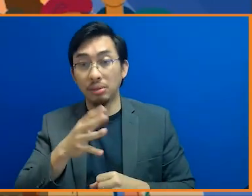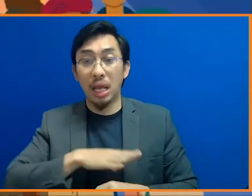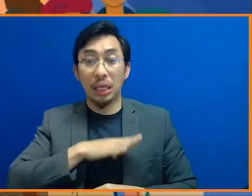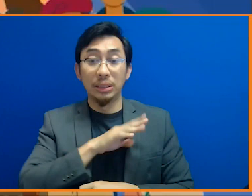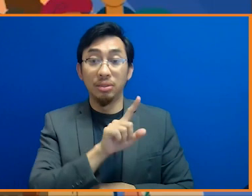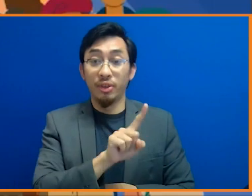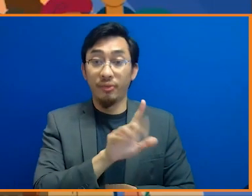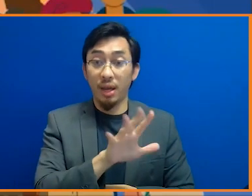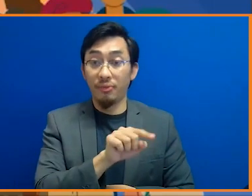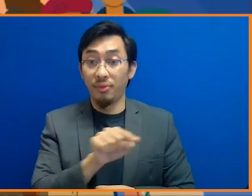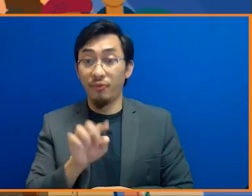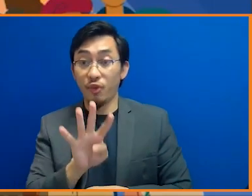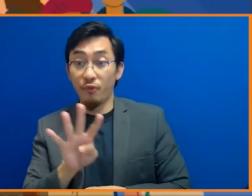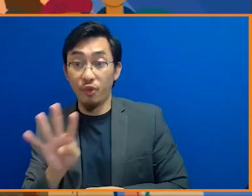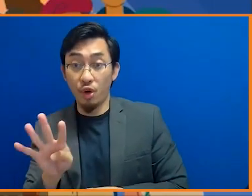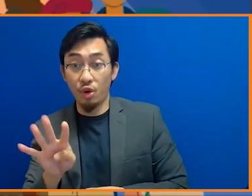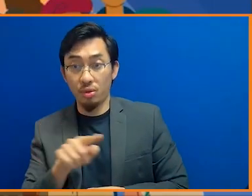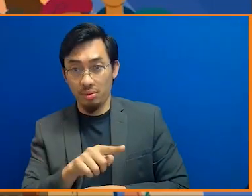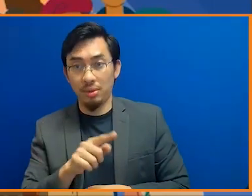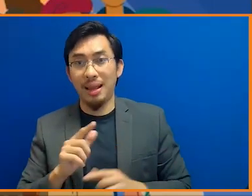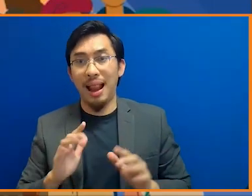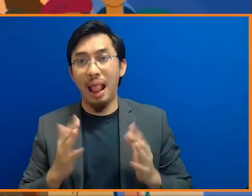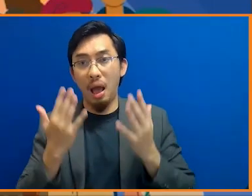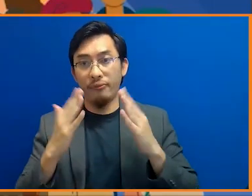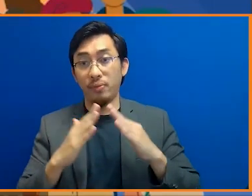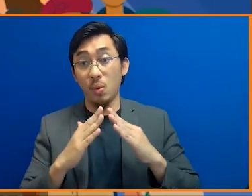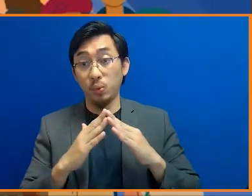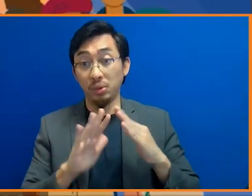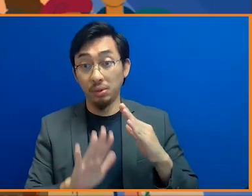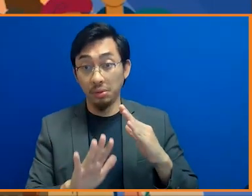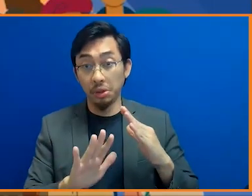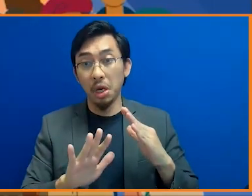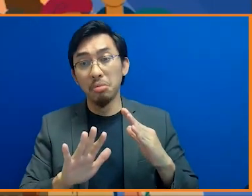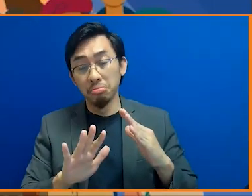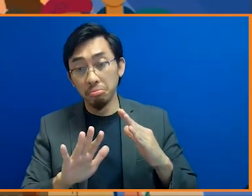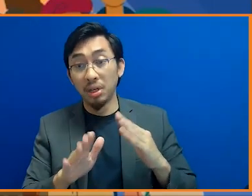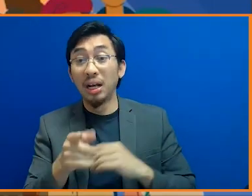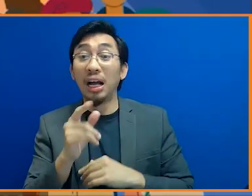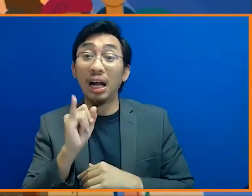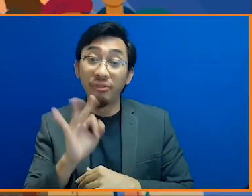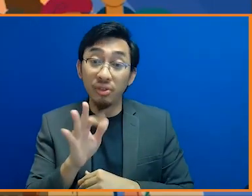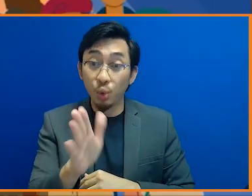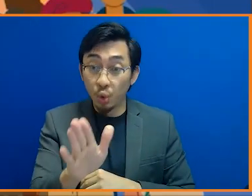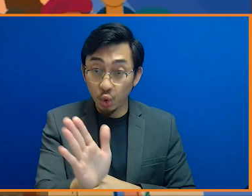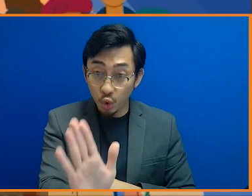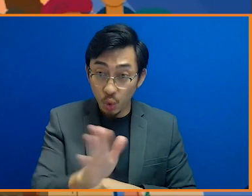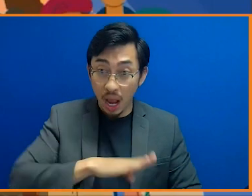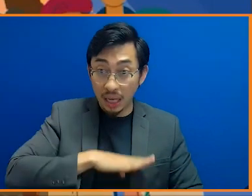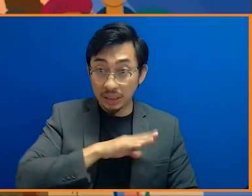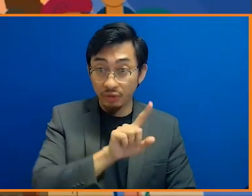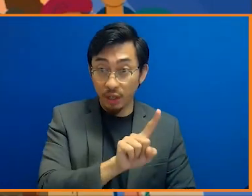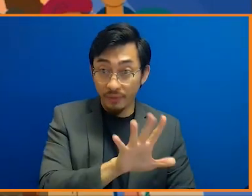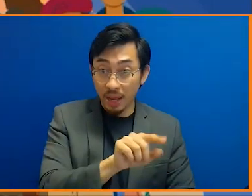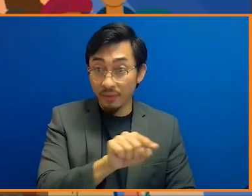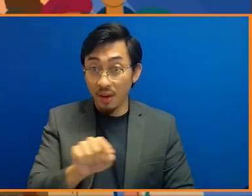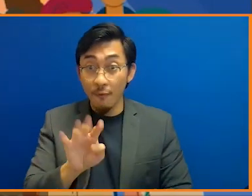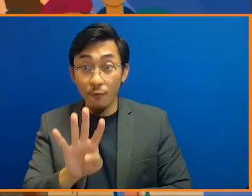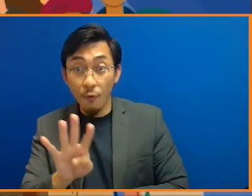to 44 were living in that house. So if you are between this